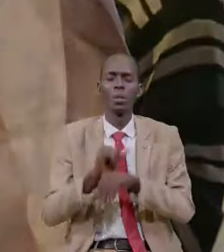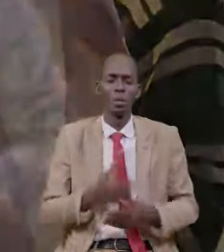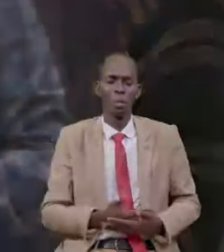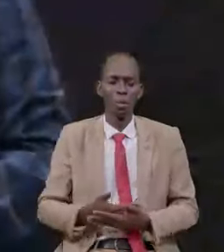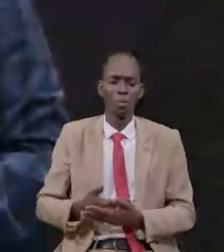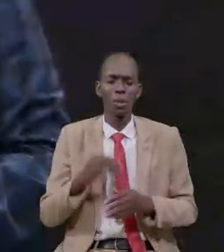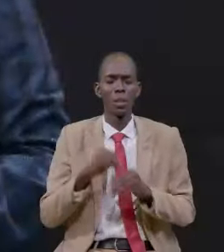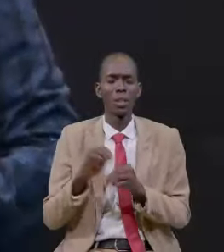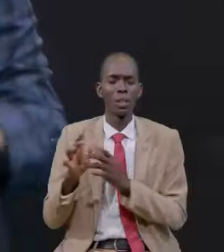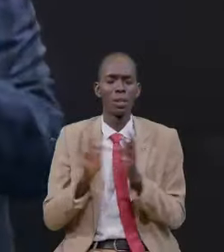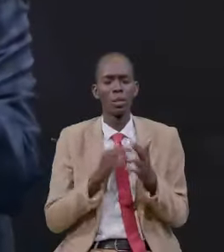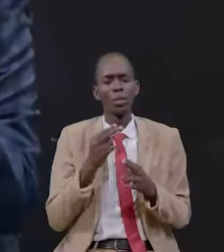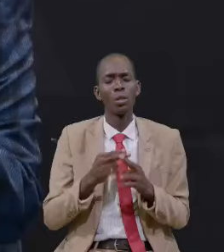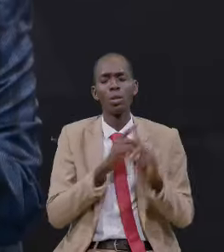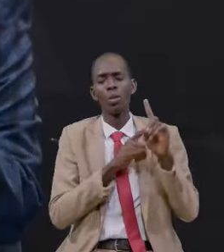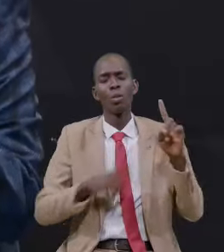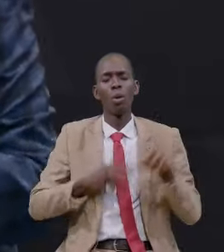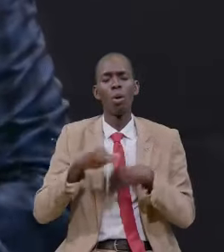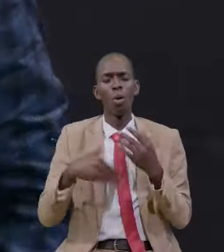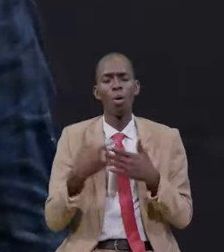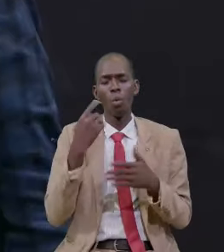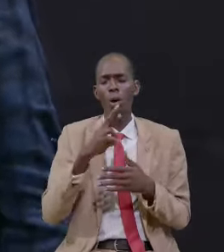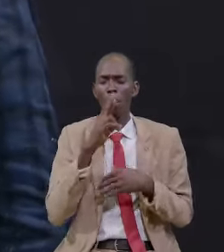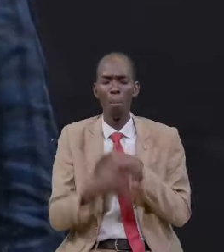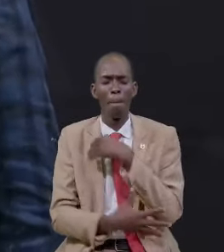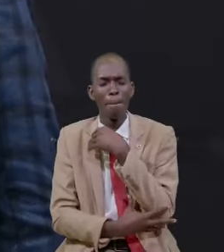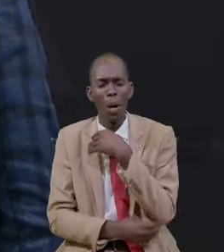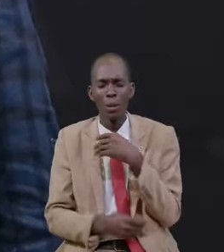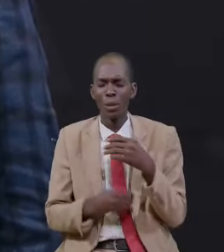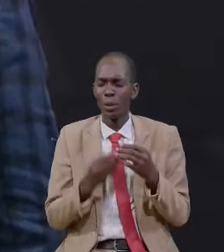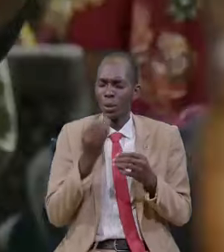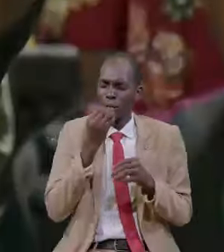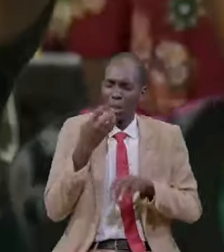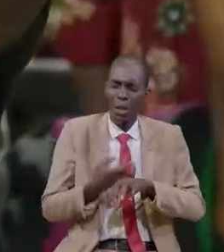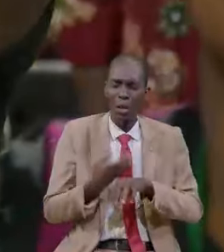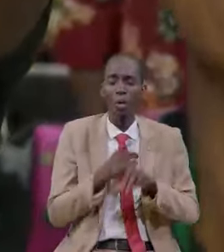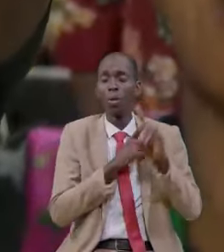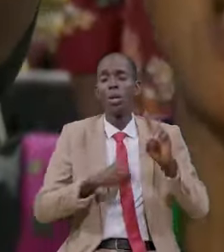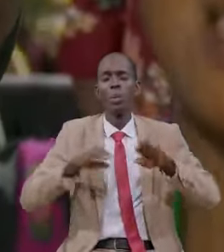those who are poor, they're living from hand to mouth, provision for them.